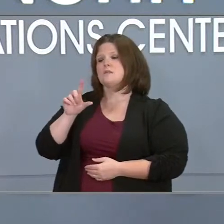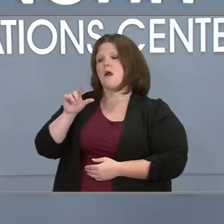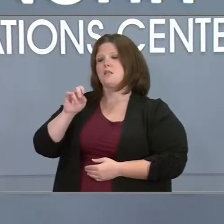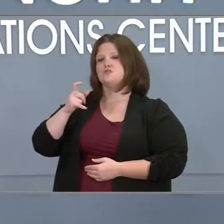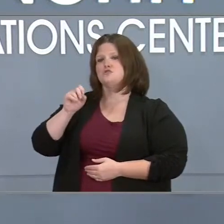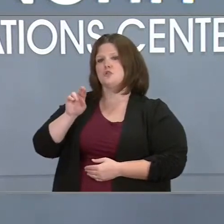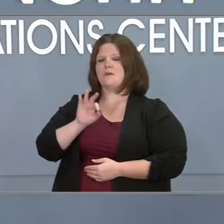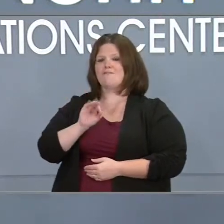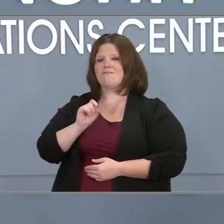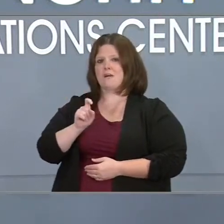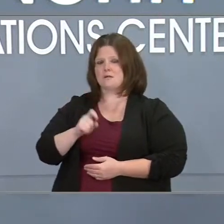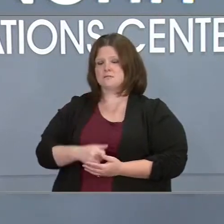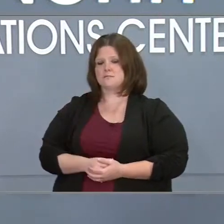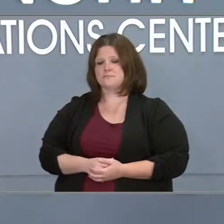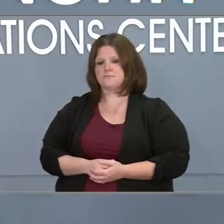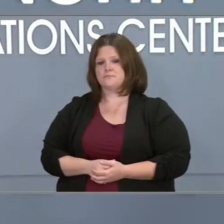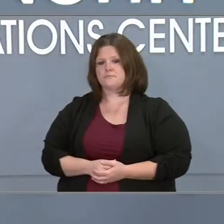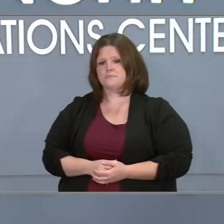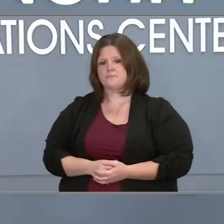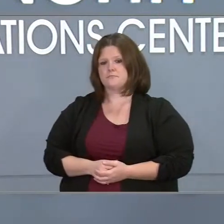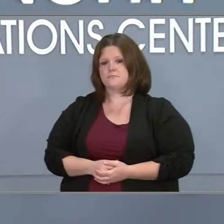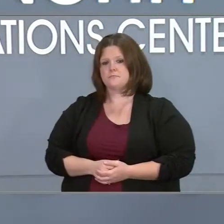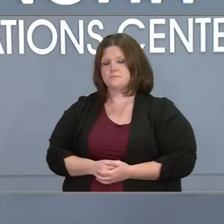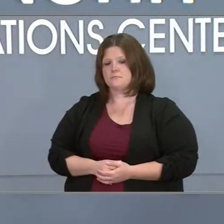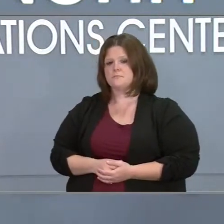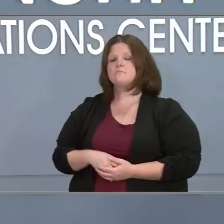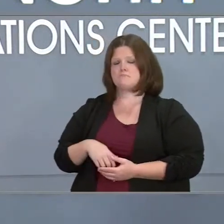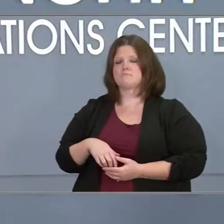Thank you for taking my question. This is Derek Dellinger with Fox 46.